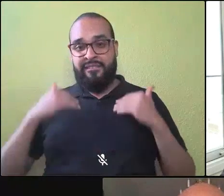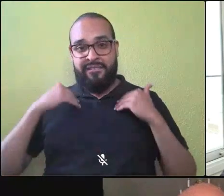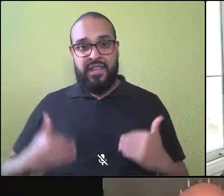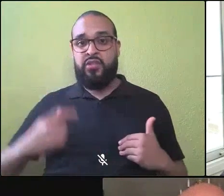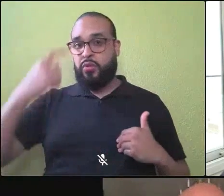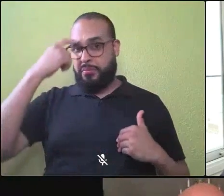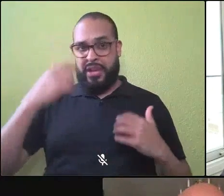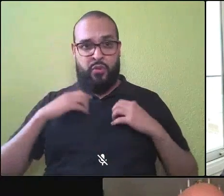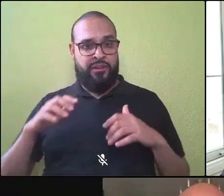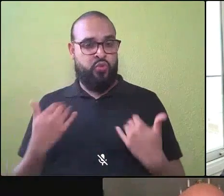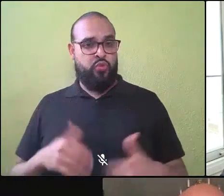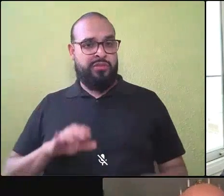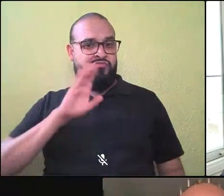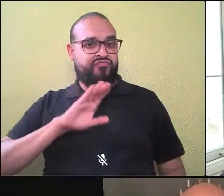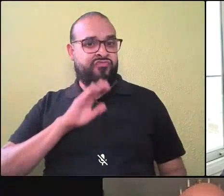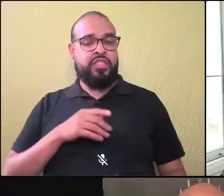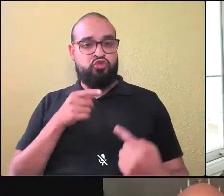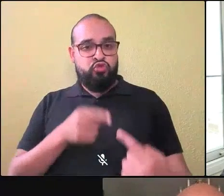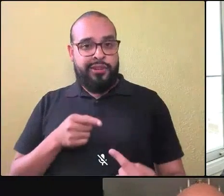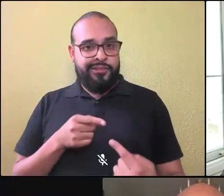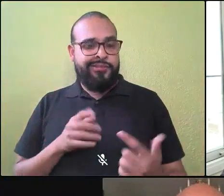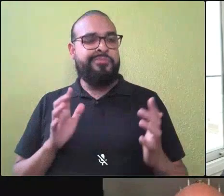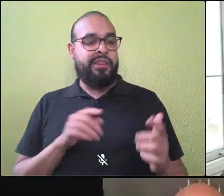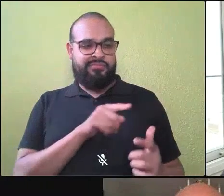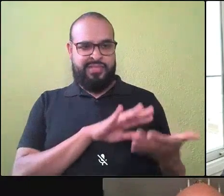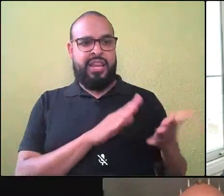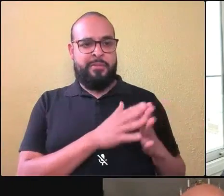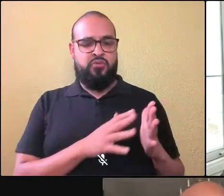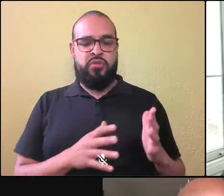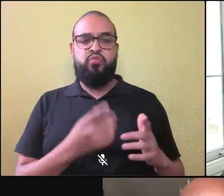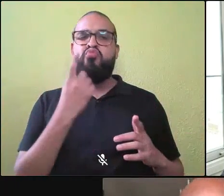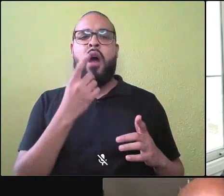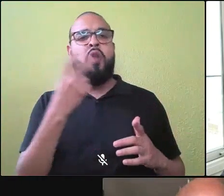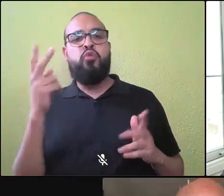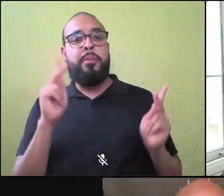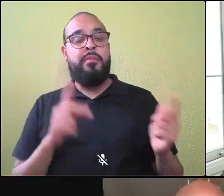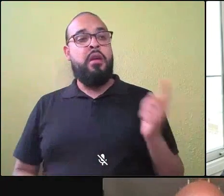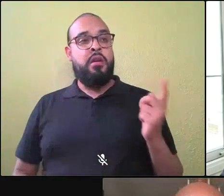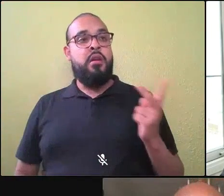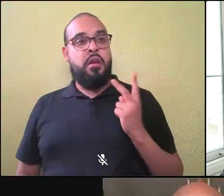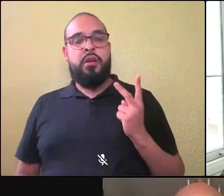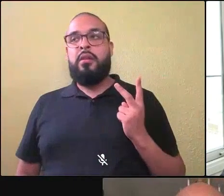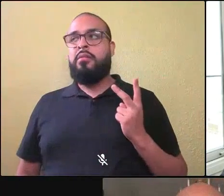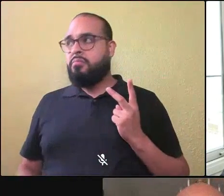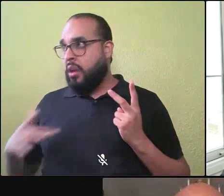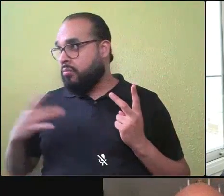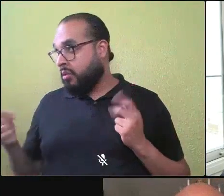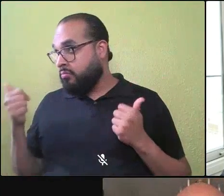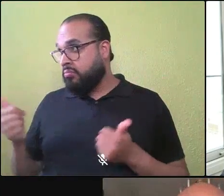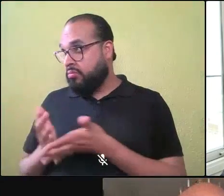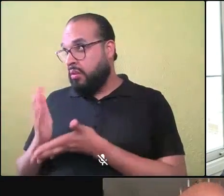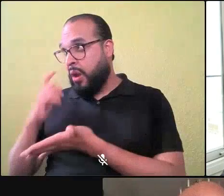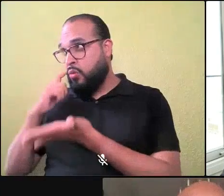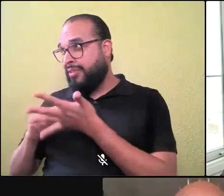needed was like 1 or 2 people to come in and say, "Hey, I know you got this thing going on. How you doing?" And I was lifted up, and I was able to